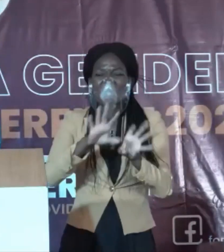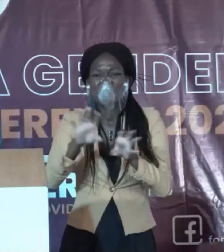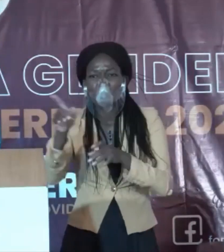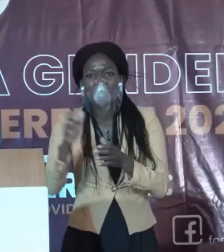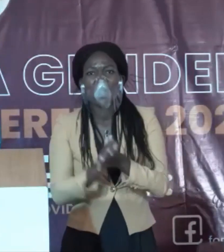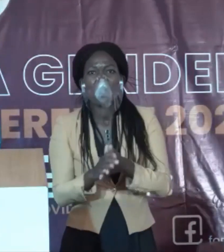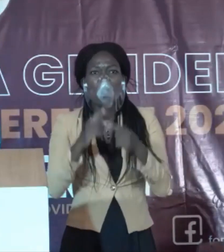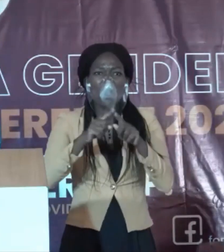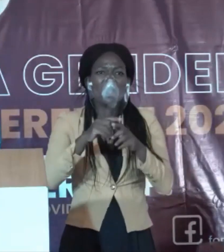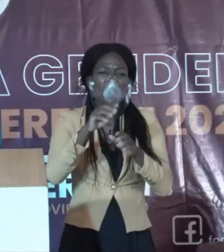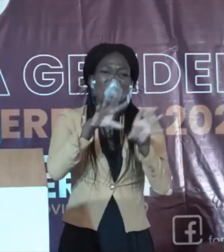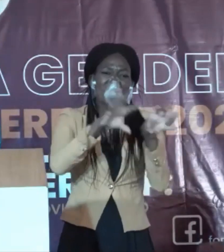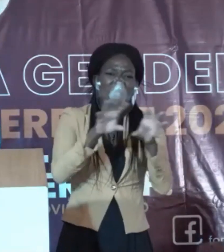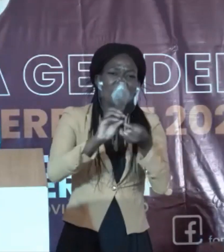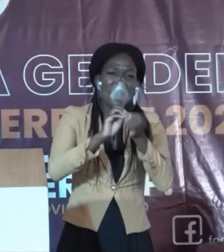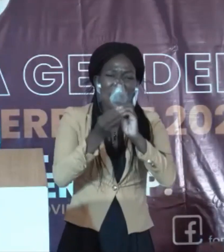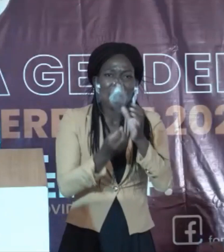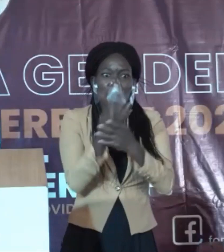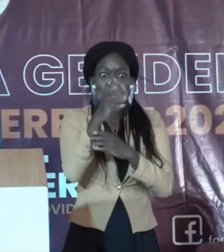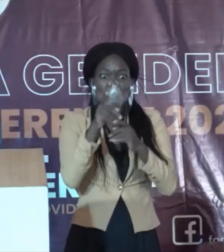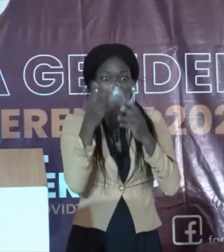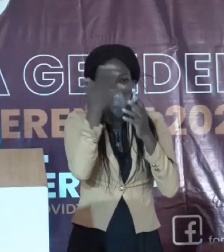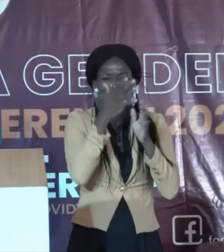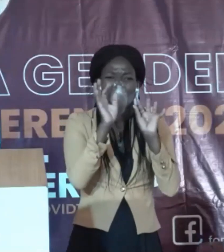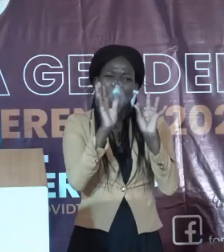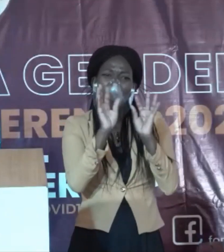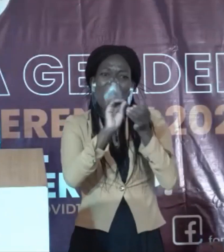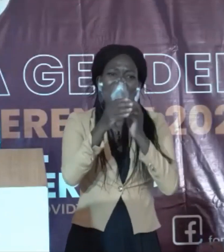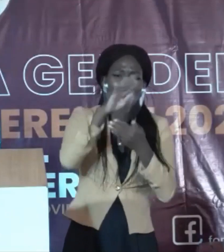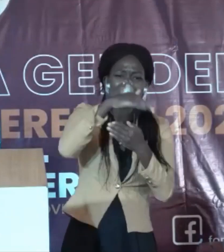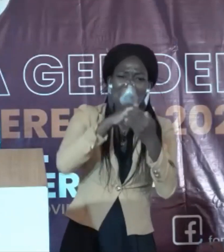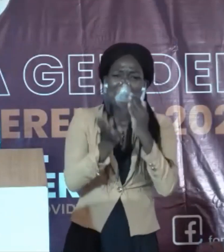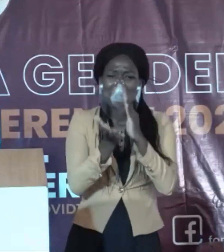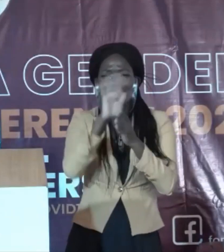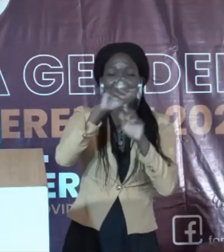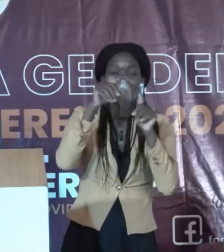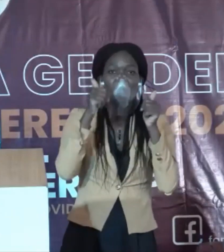conclusion, on a positive note, the incubated